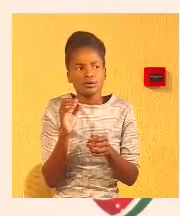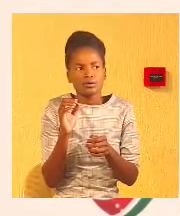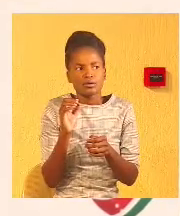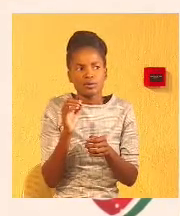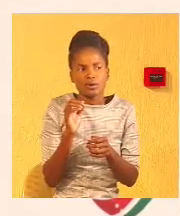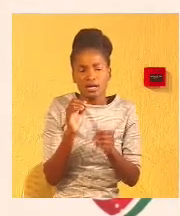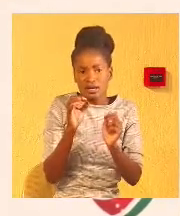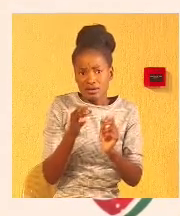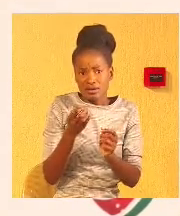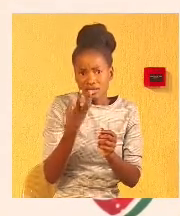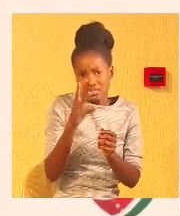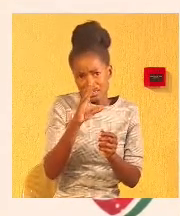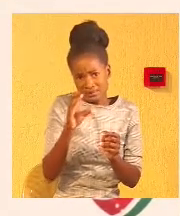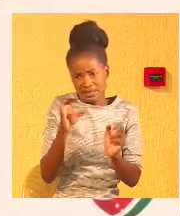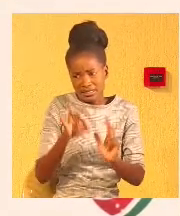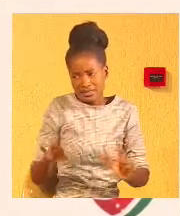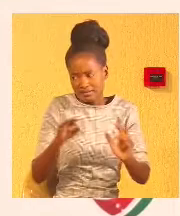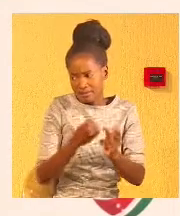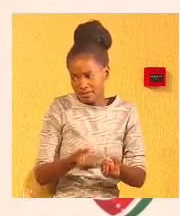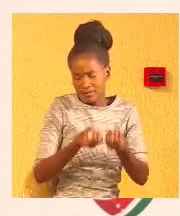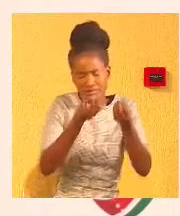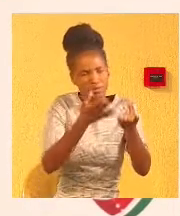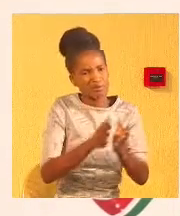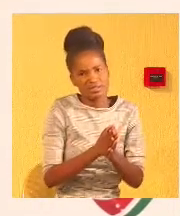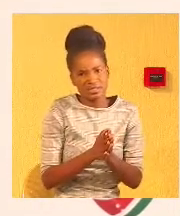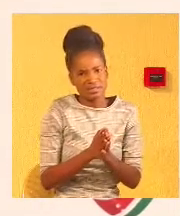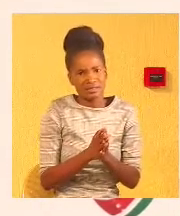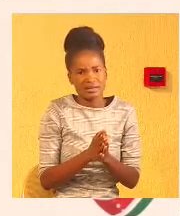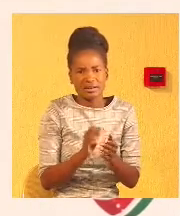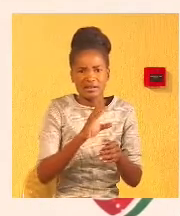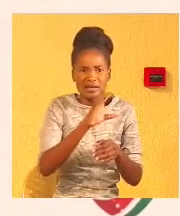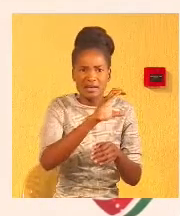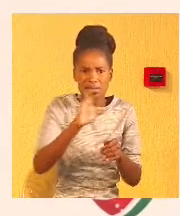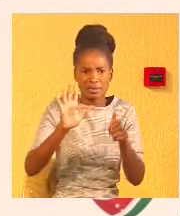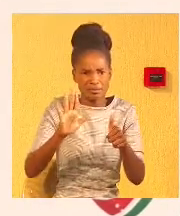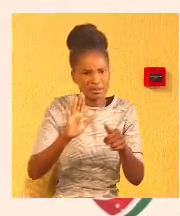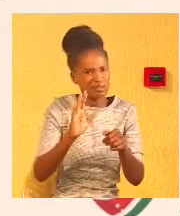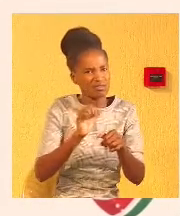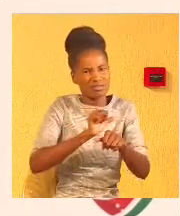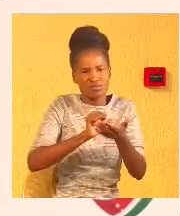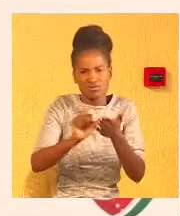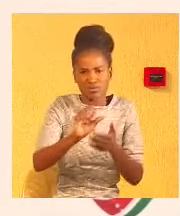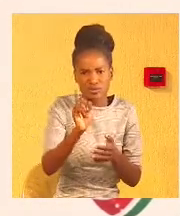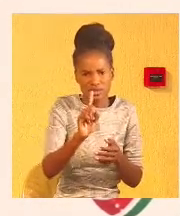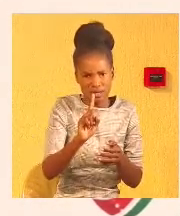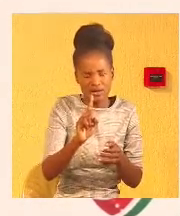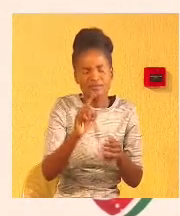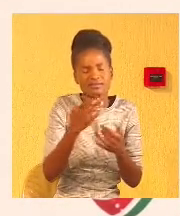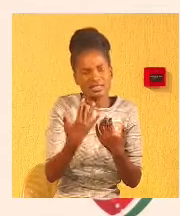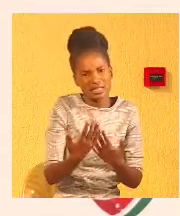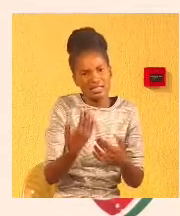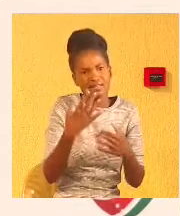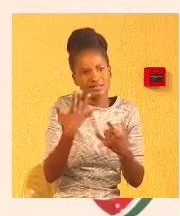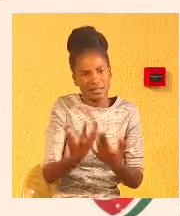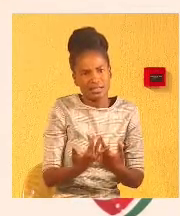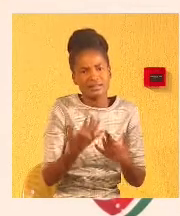to farmers, that they would not pay for that period, so that they can have a fresh start. So we are asking